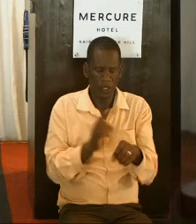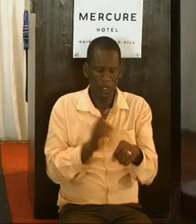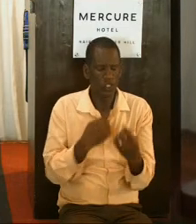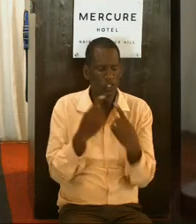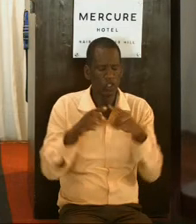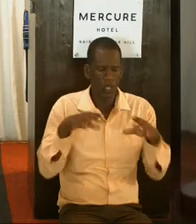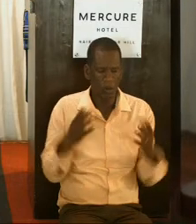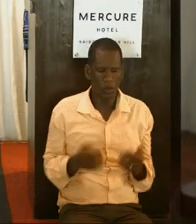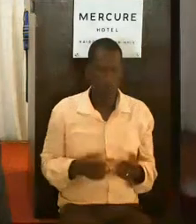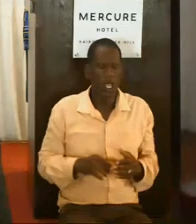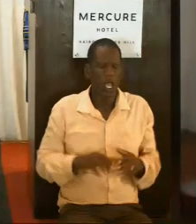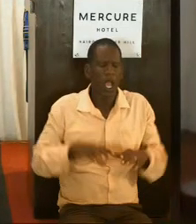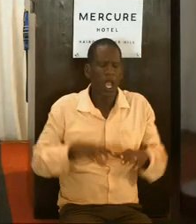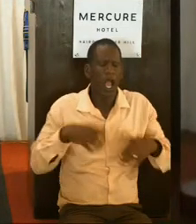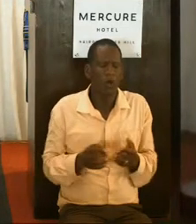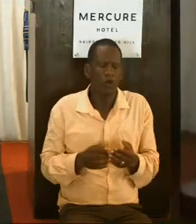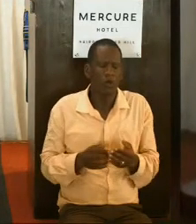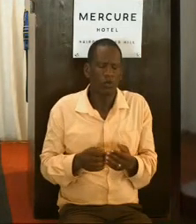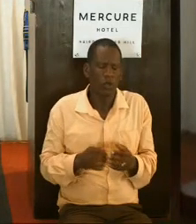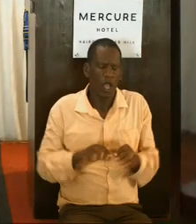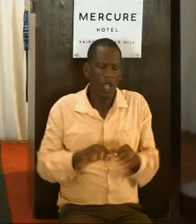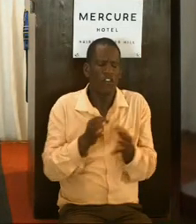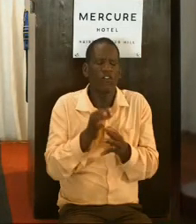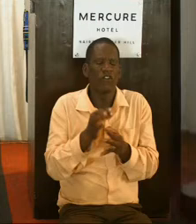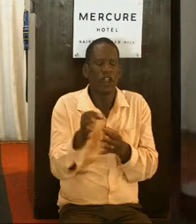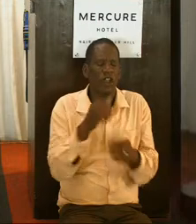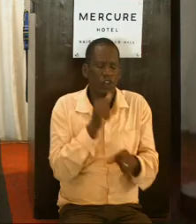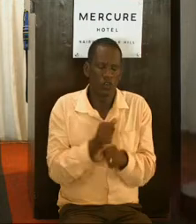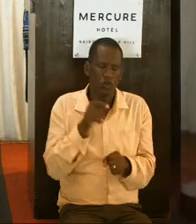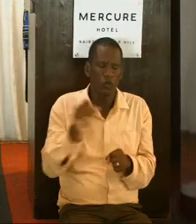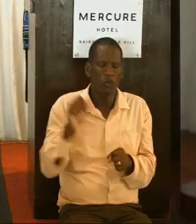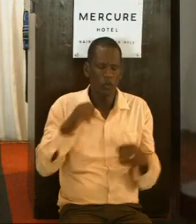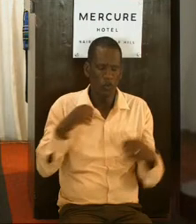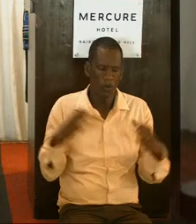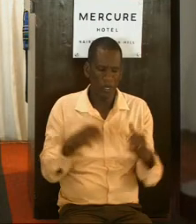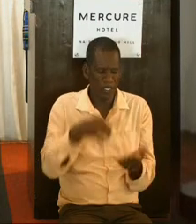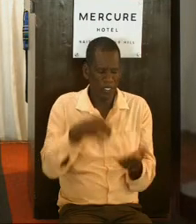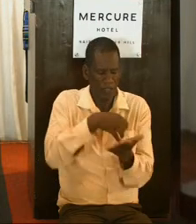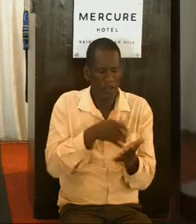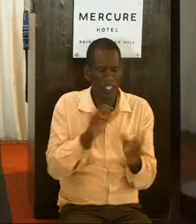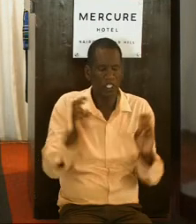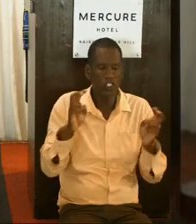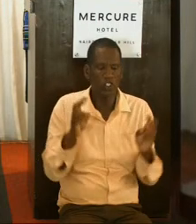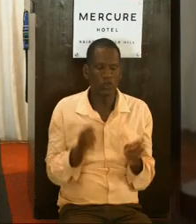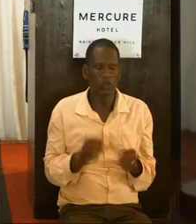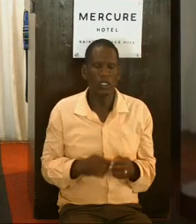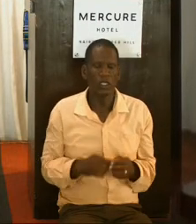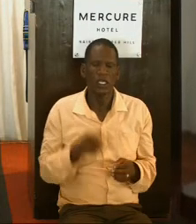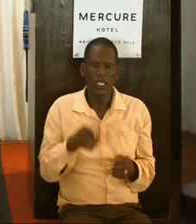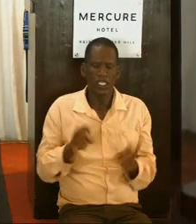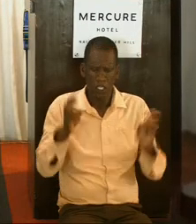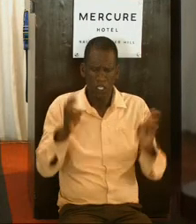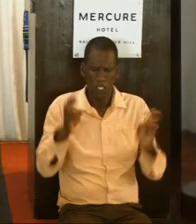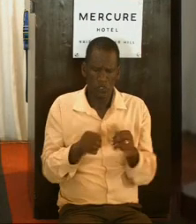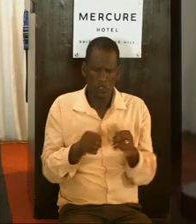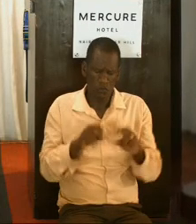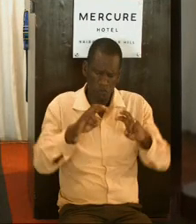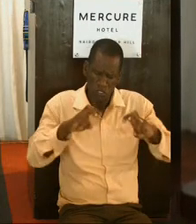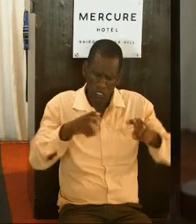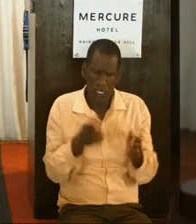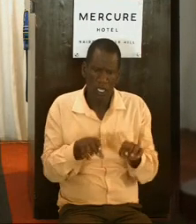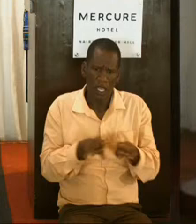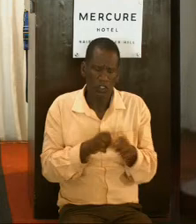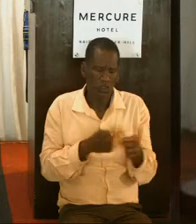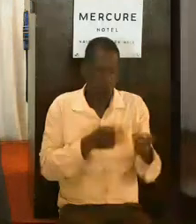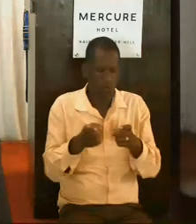to what extent do you do political parties engage in this issue is it a matter that you look at as you